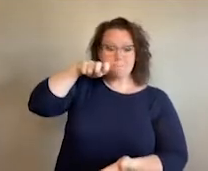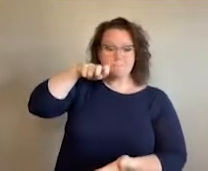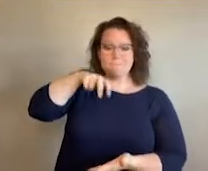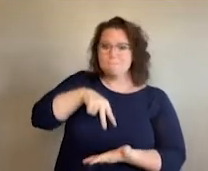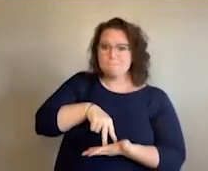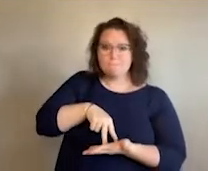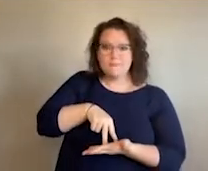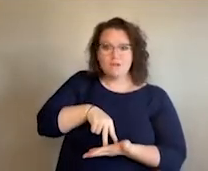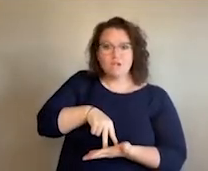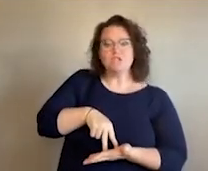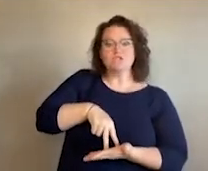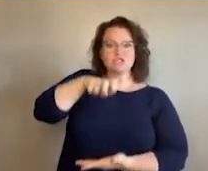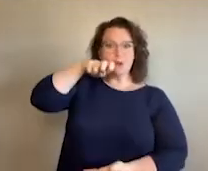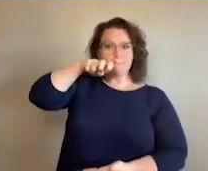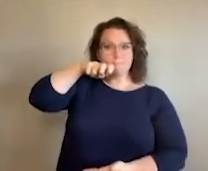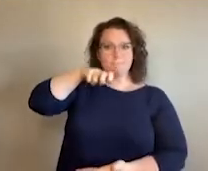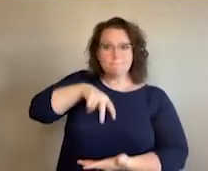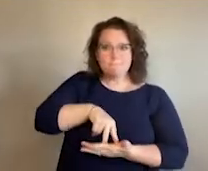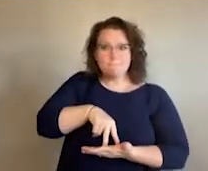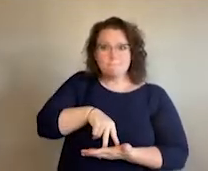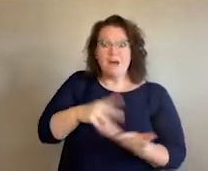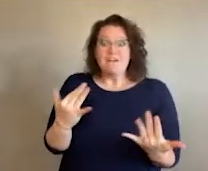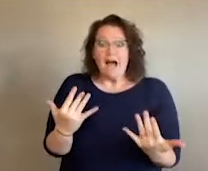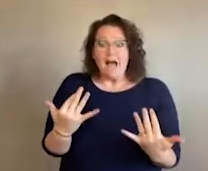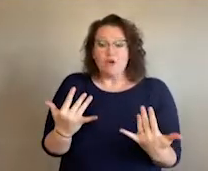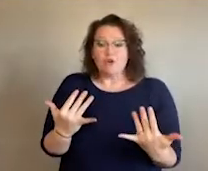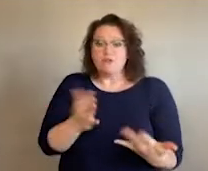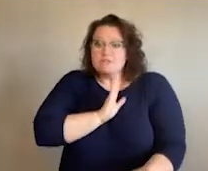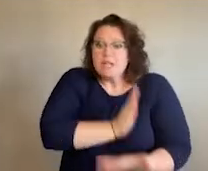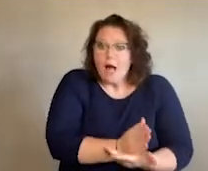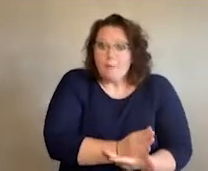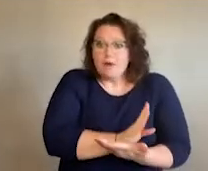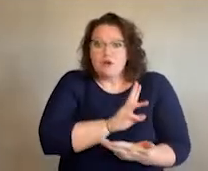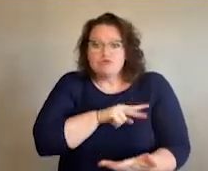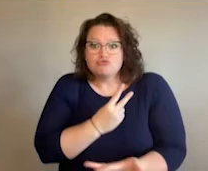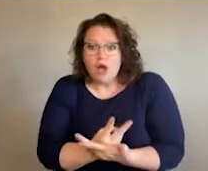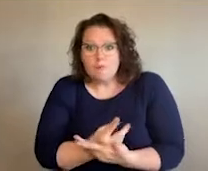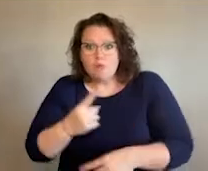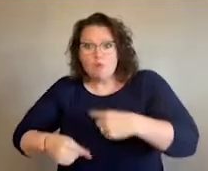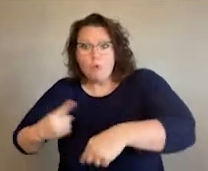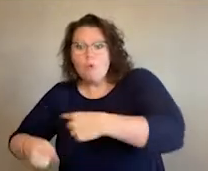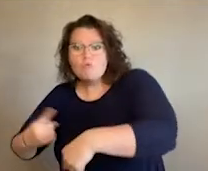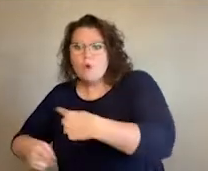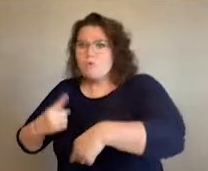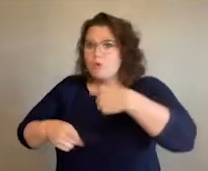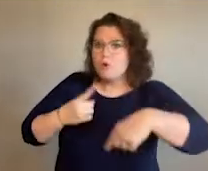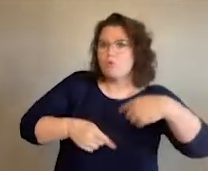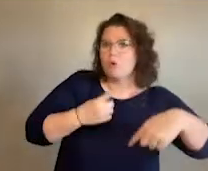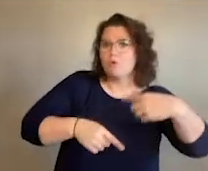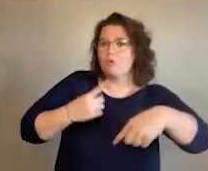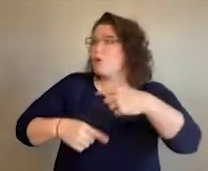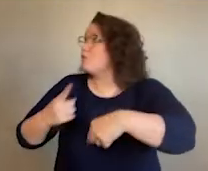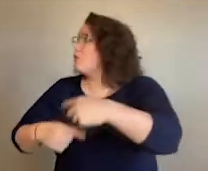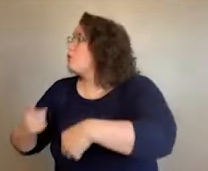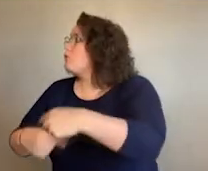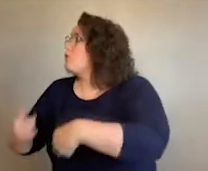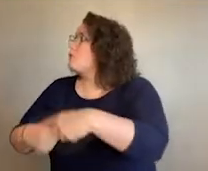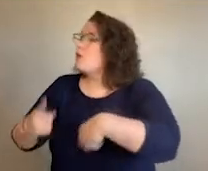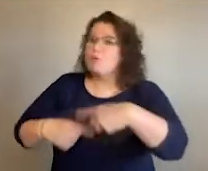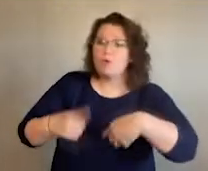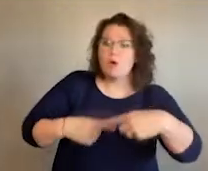the ground, jump, touch the ground, jump, fire! On the ground, roll, roll, roll, roll, roll, roll,